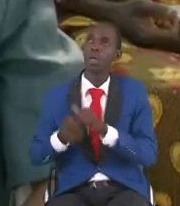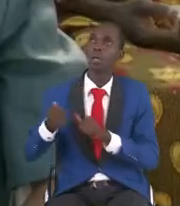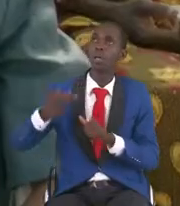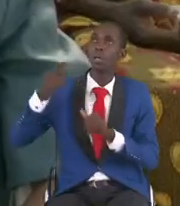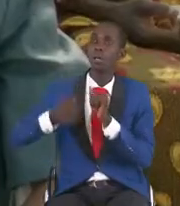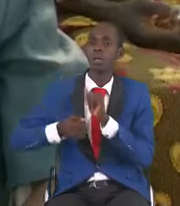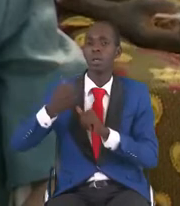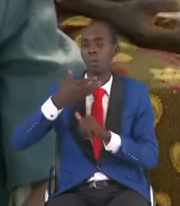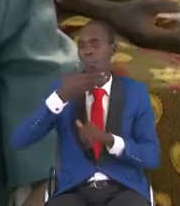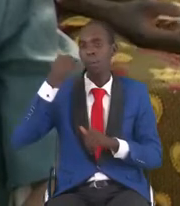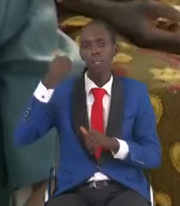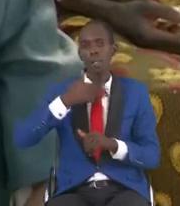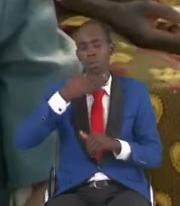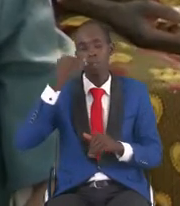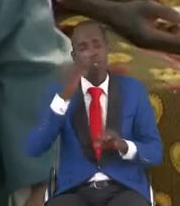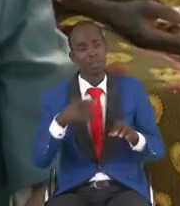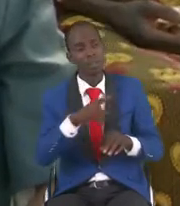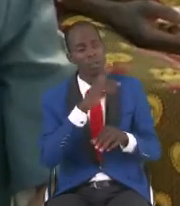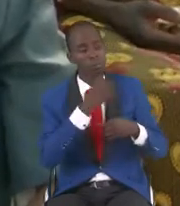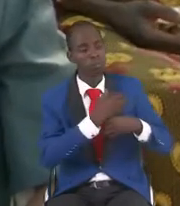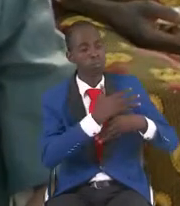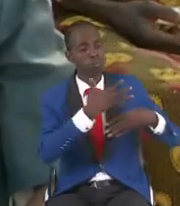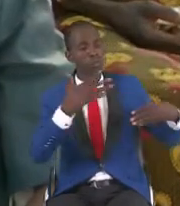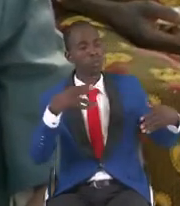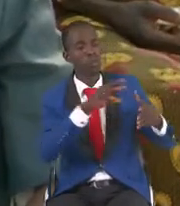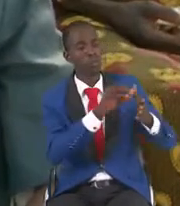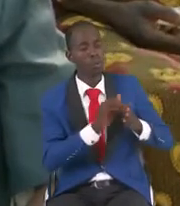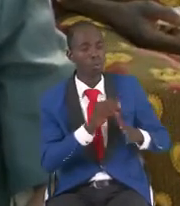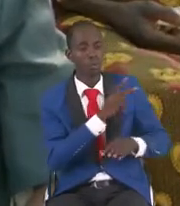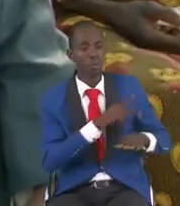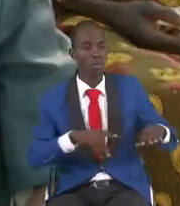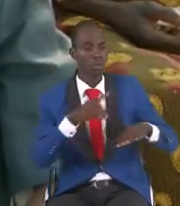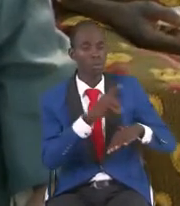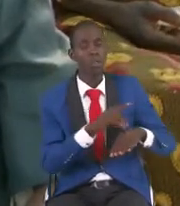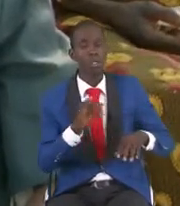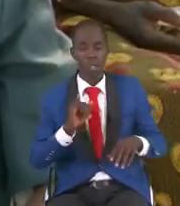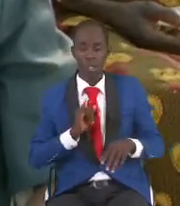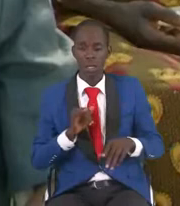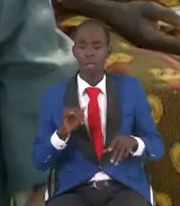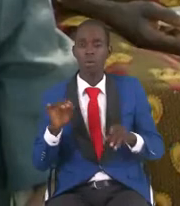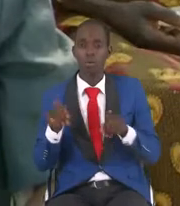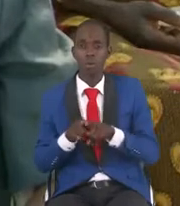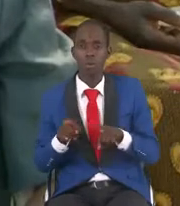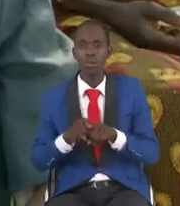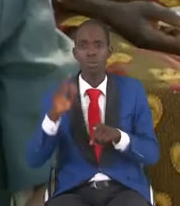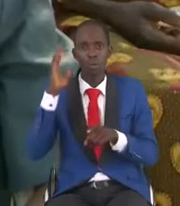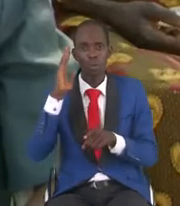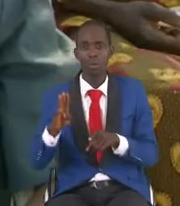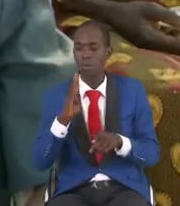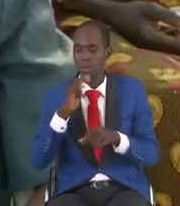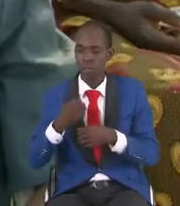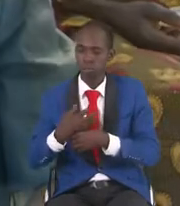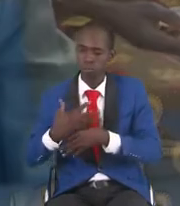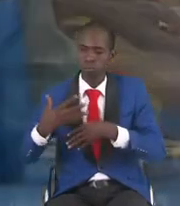they are expanding their territory by evil, I also will be expanding